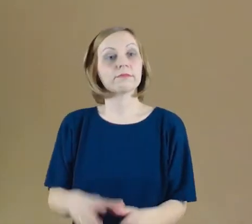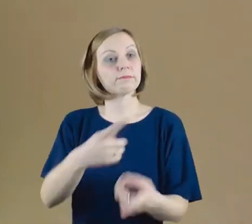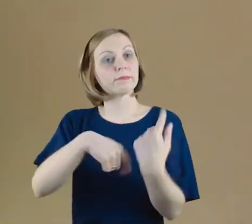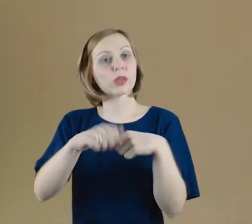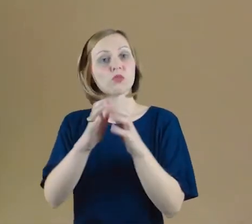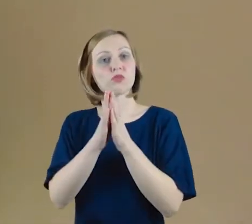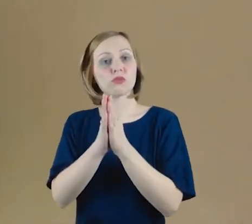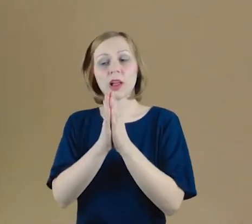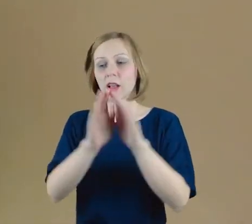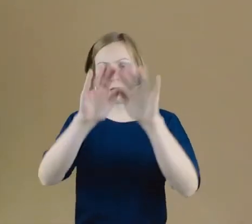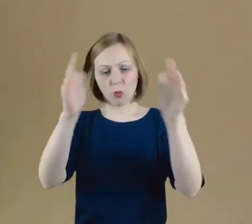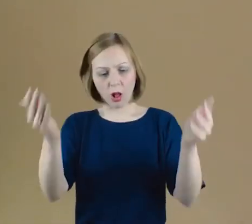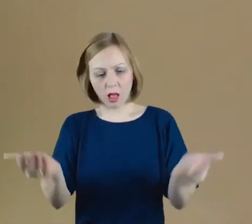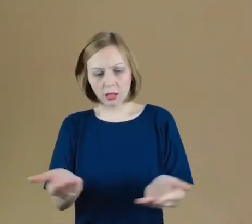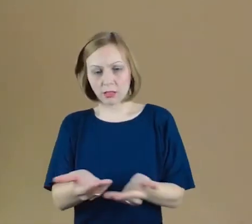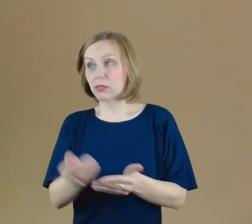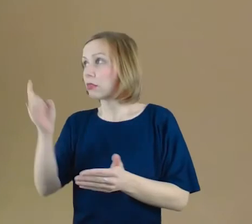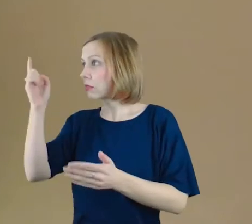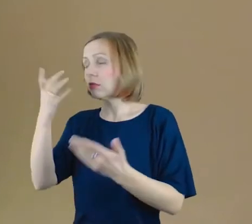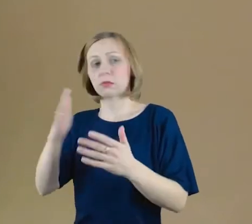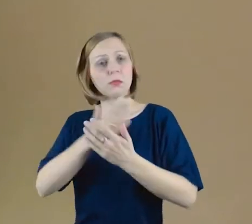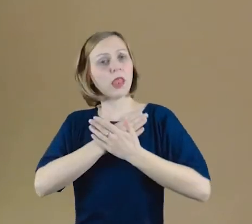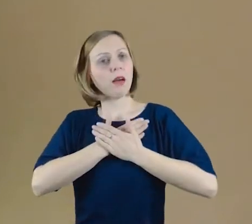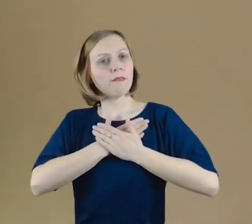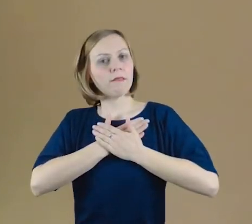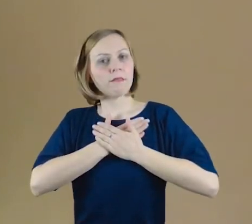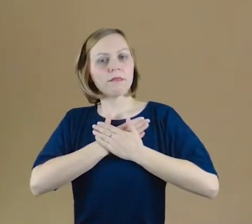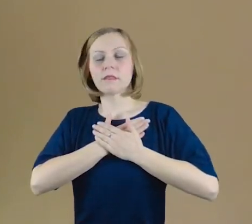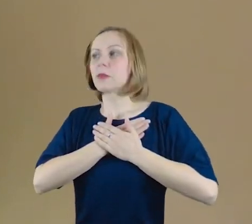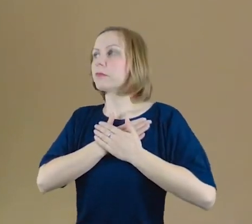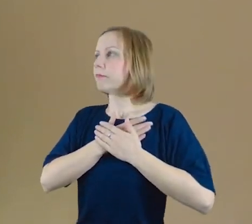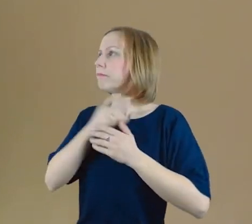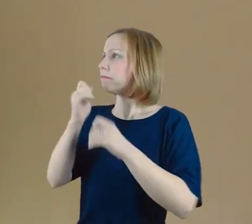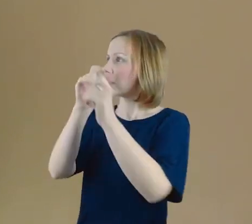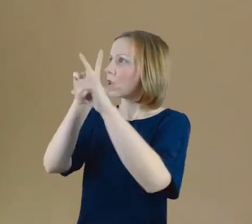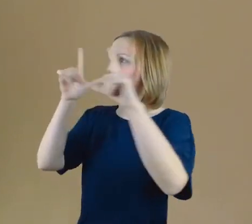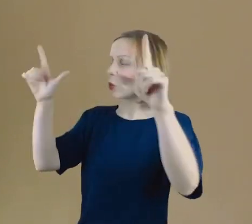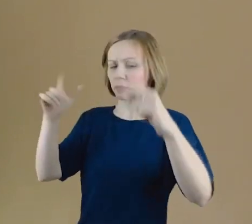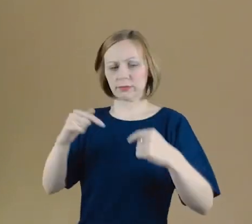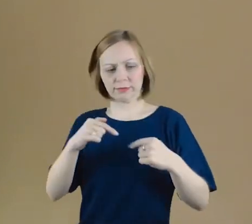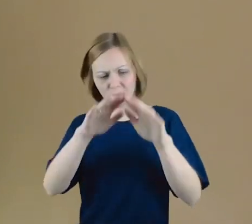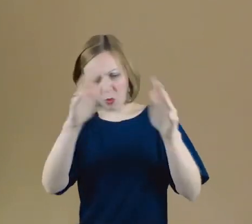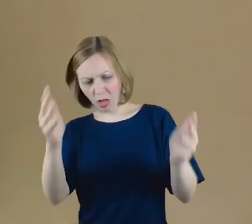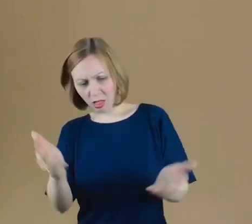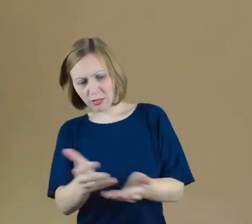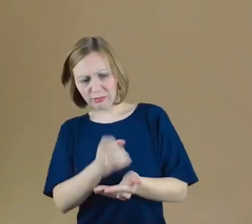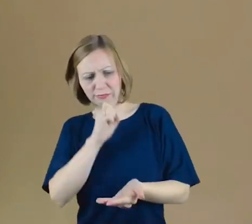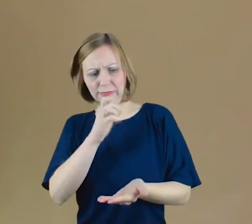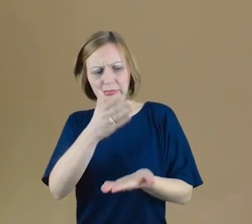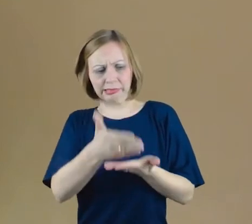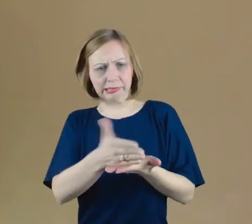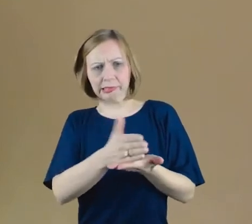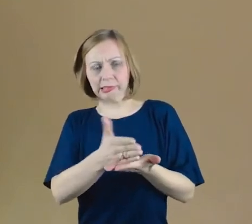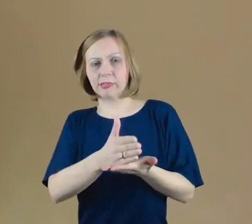Let us pray for the world God loves. Dear Lord, in our uncertain world, we bring before you our